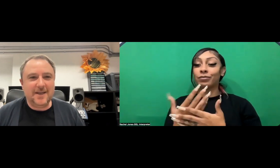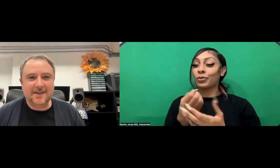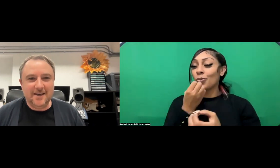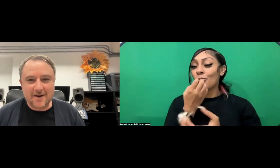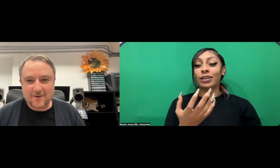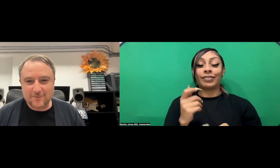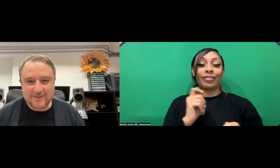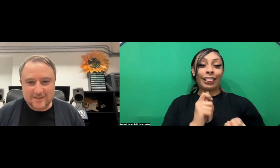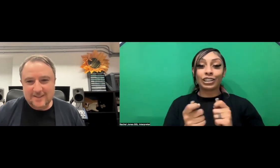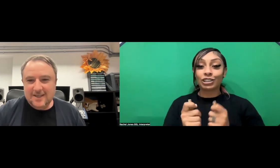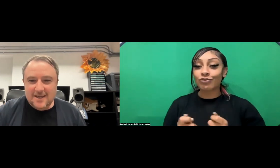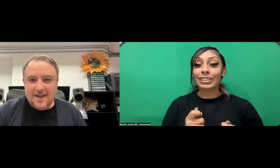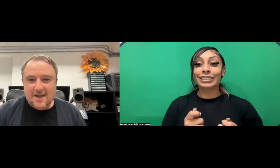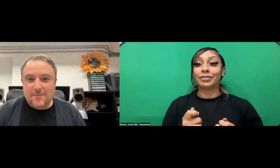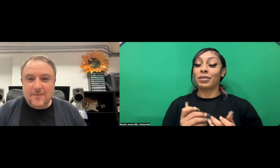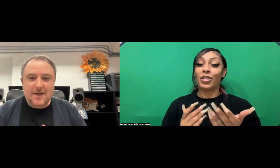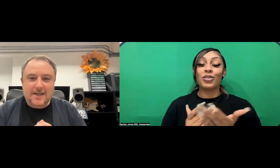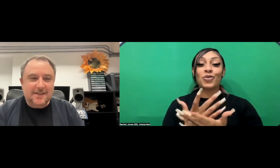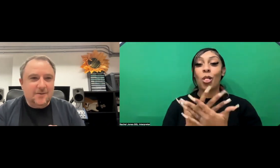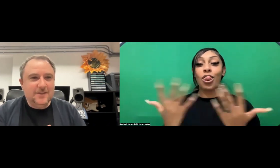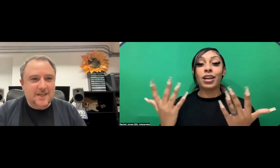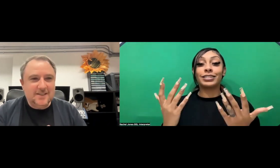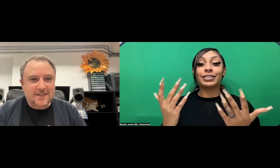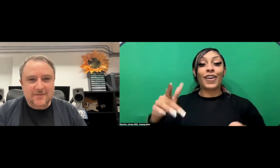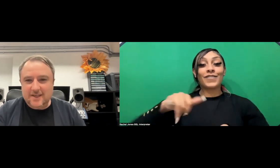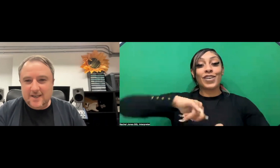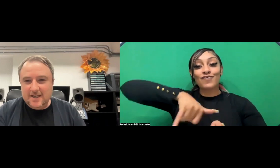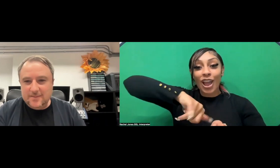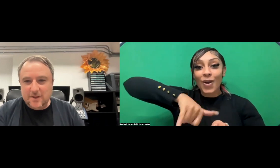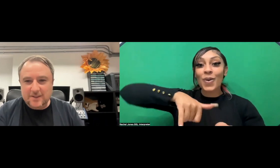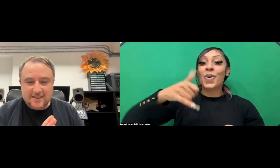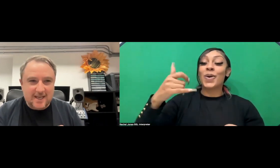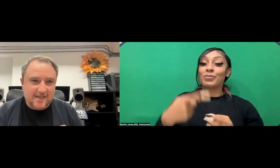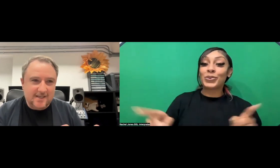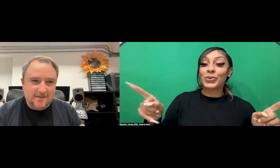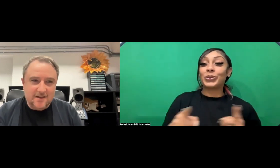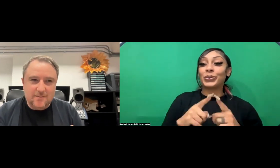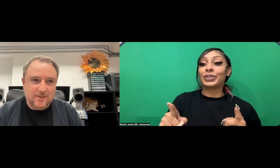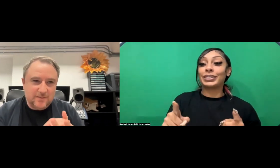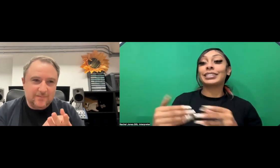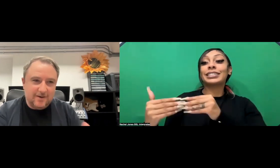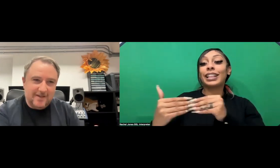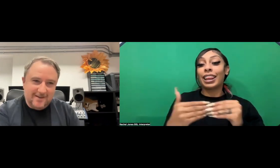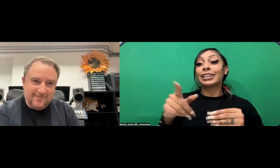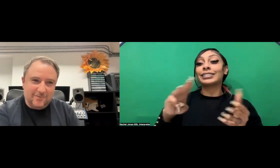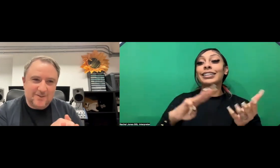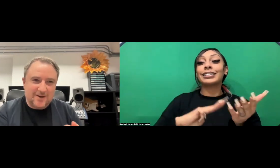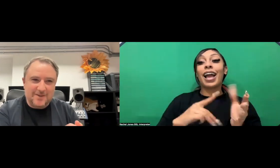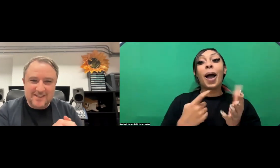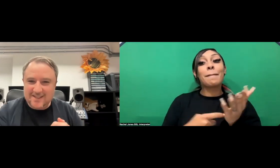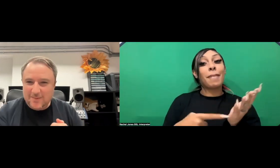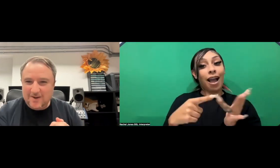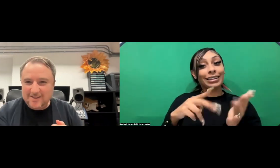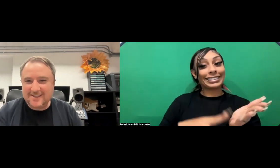of many hit records. Leading the conversation this evening is Martin Delaney. He's been very involved with